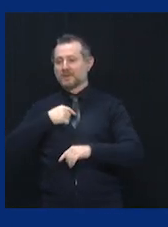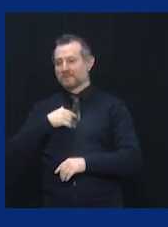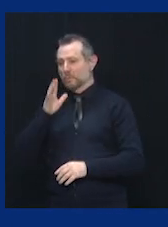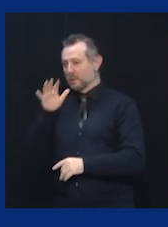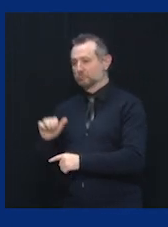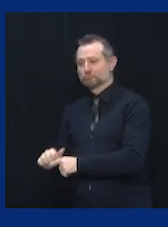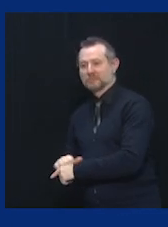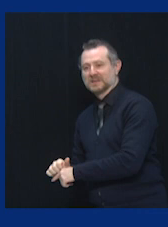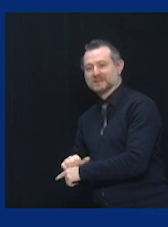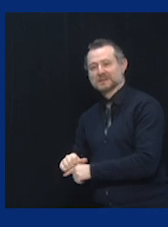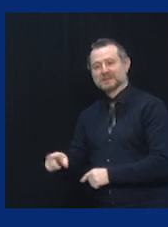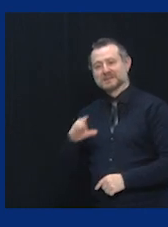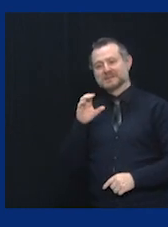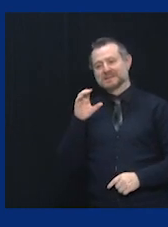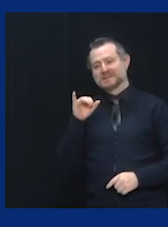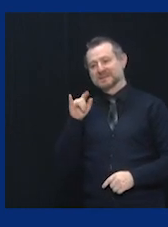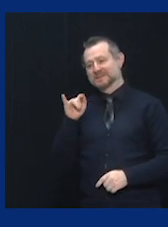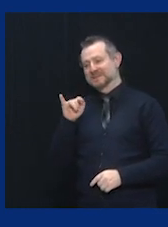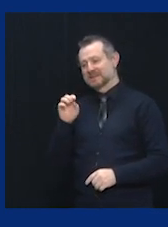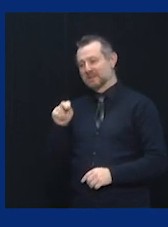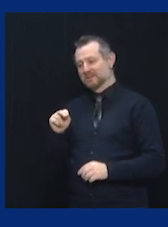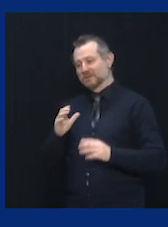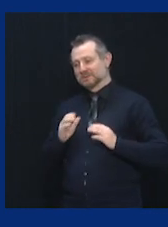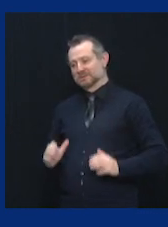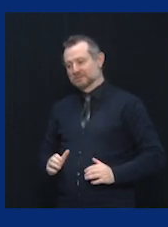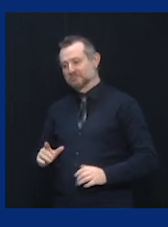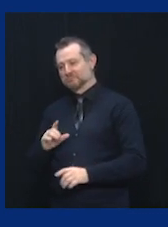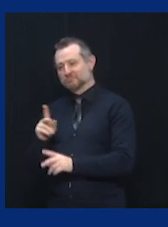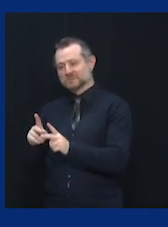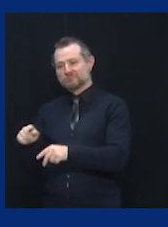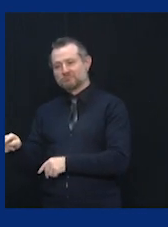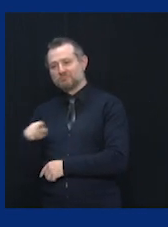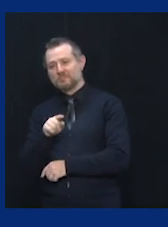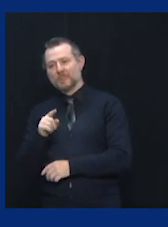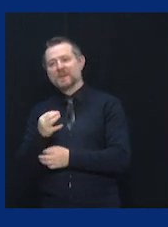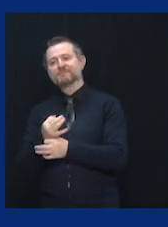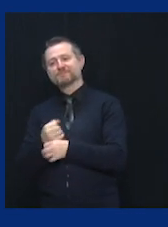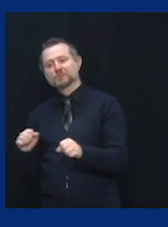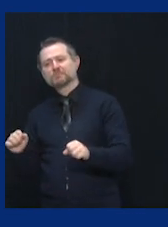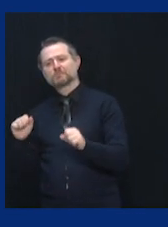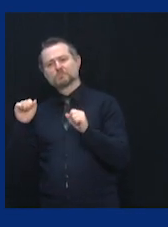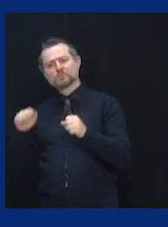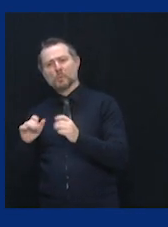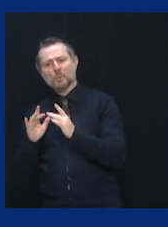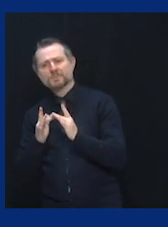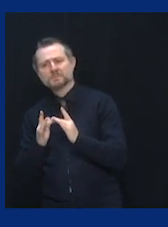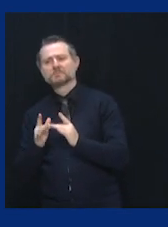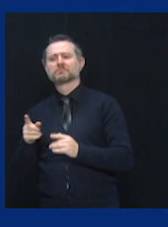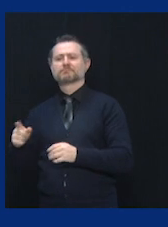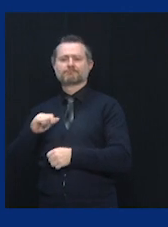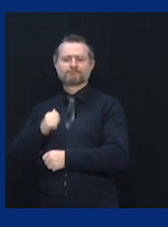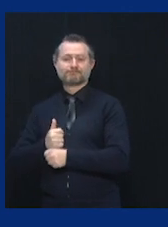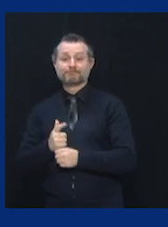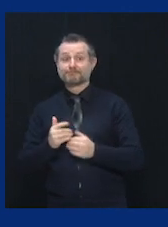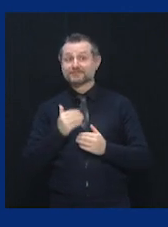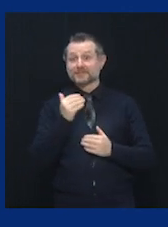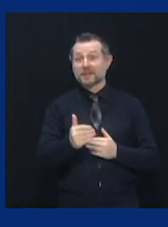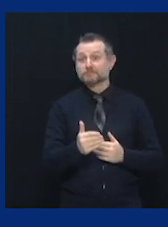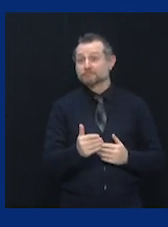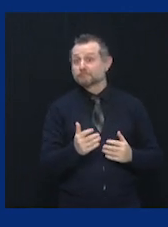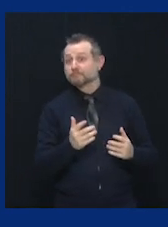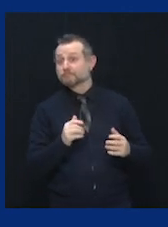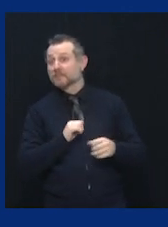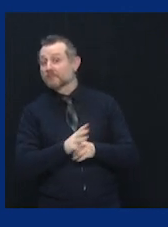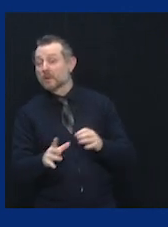free online training, to be ready for the next public health emergency so you can volunteer in your community and also